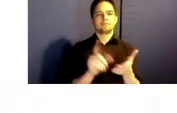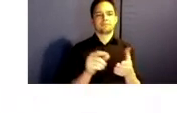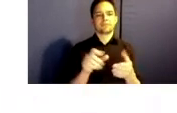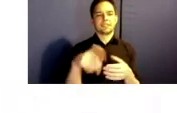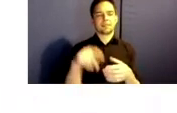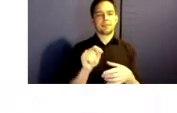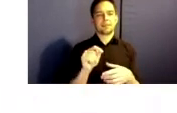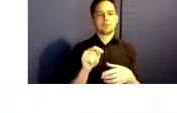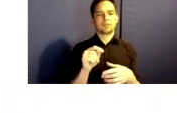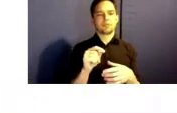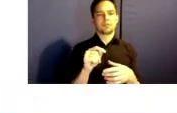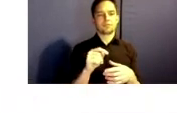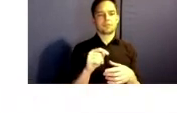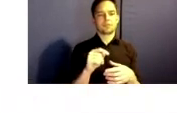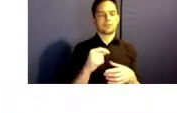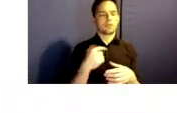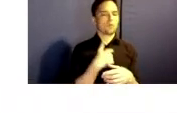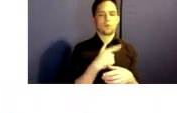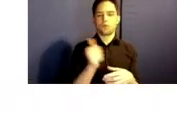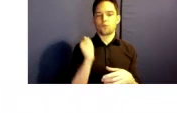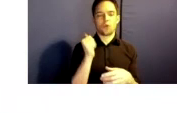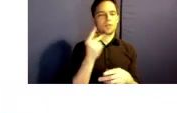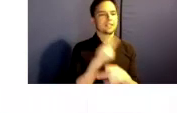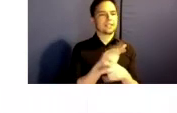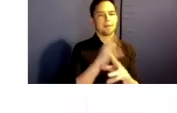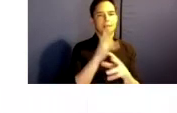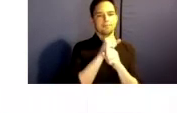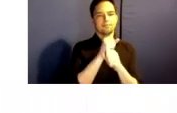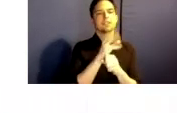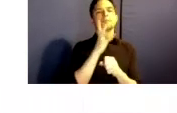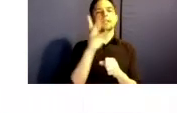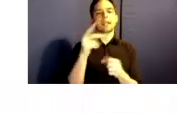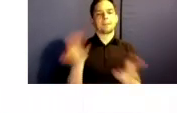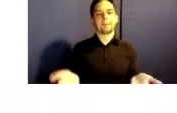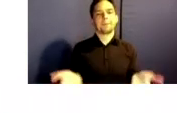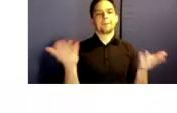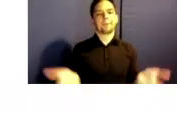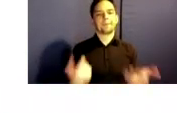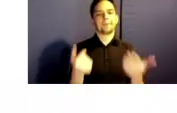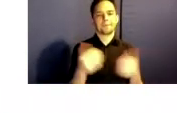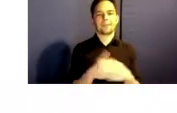everyone's business. Do not keep silent, look out and speak up. And this was something which I